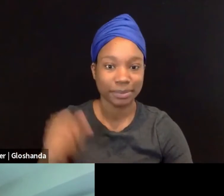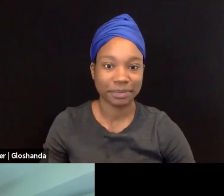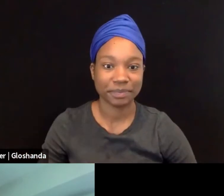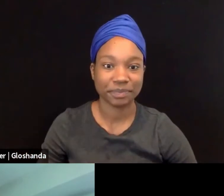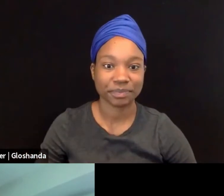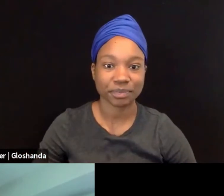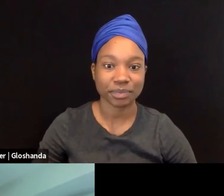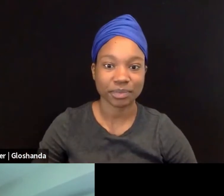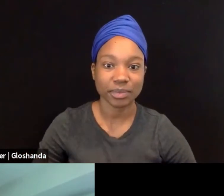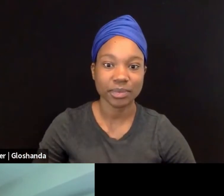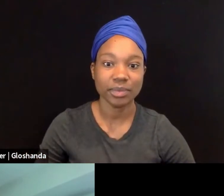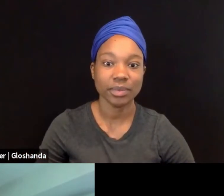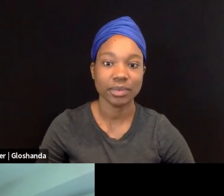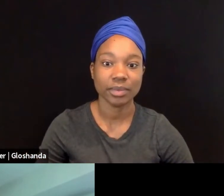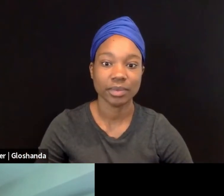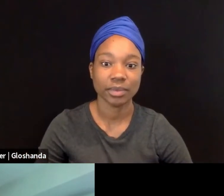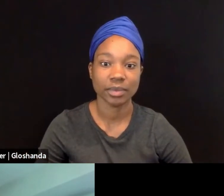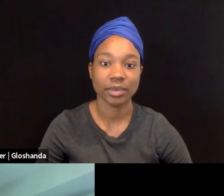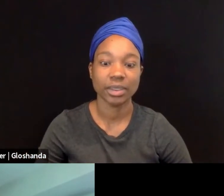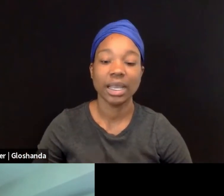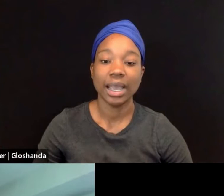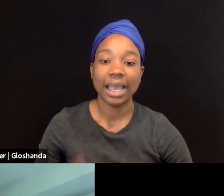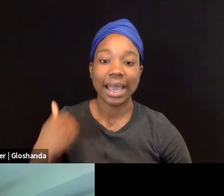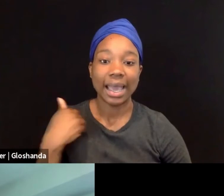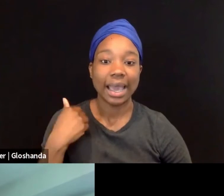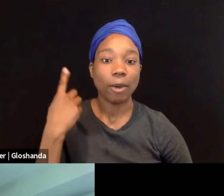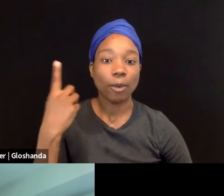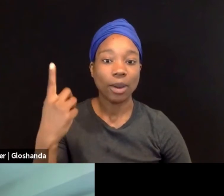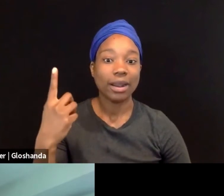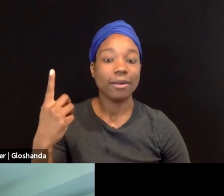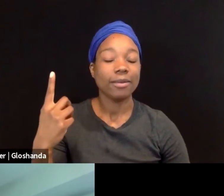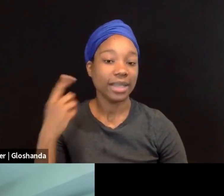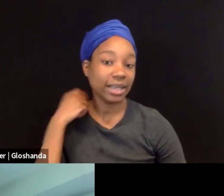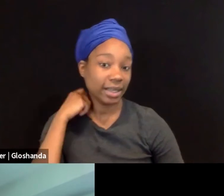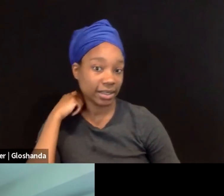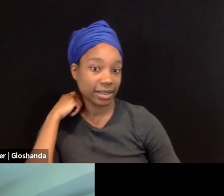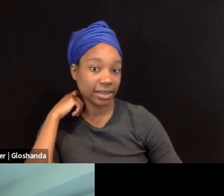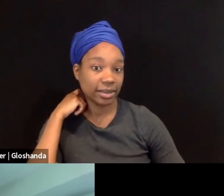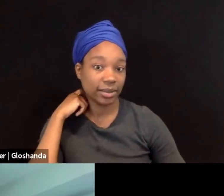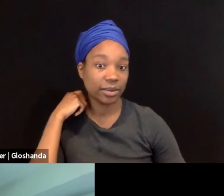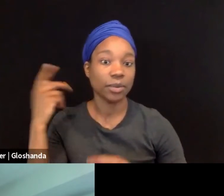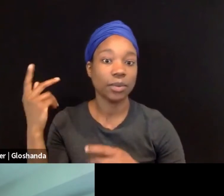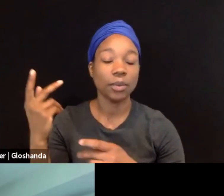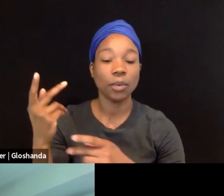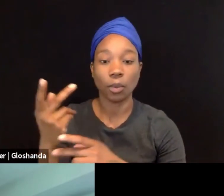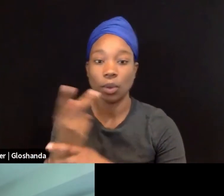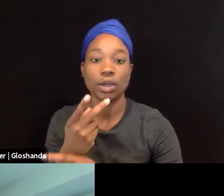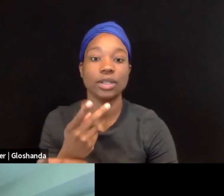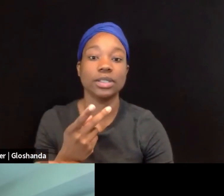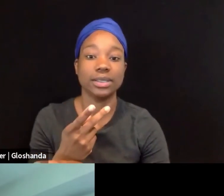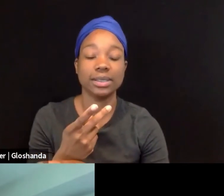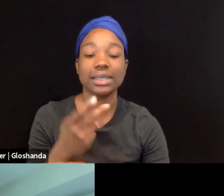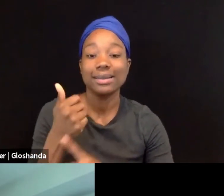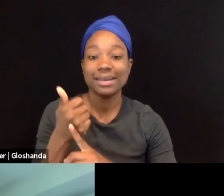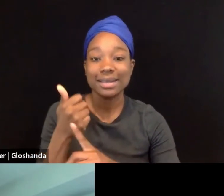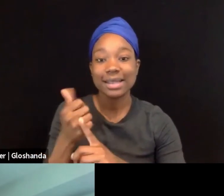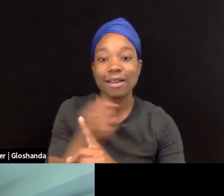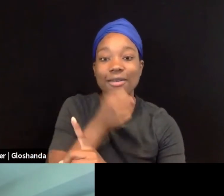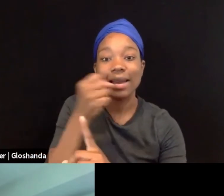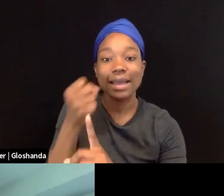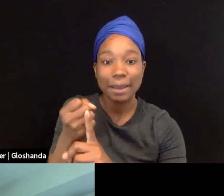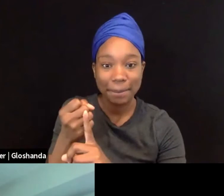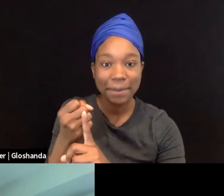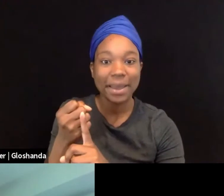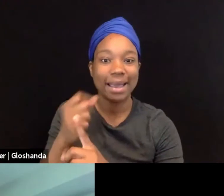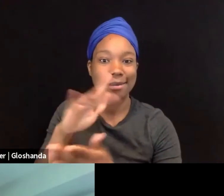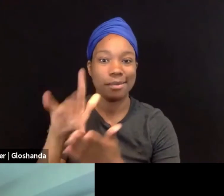impacted most of the Midwest in August and caused $11 billion in damage. Unfortunately, we repeatedly see disadvantaged